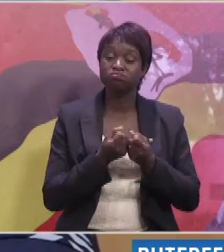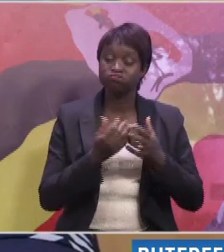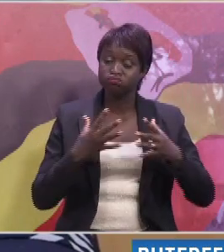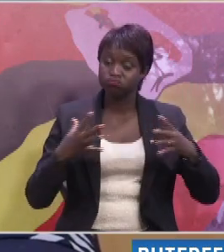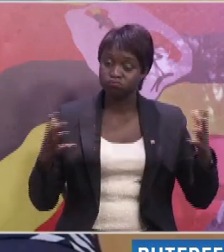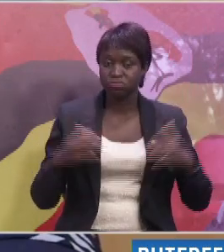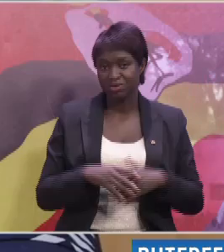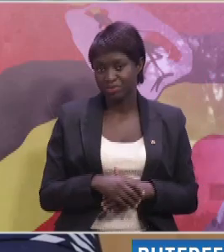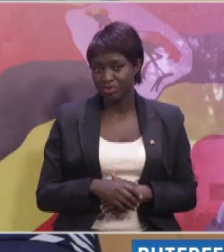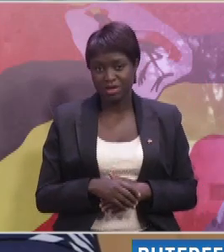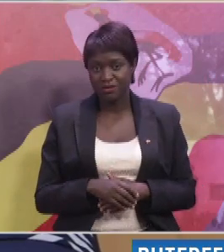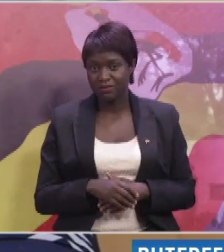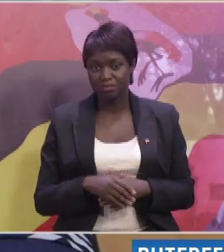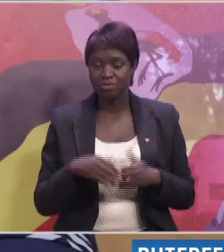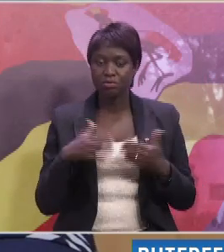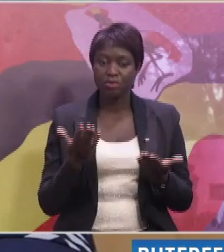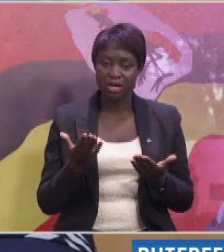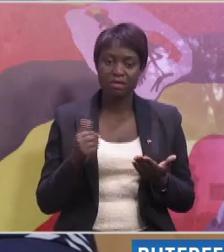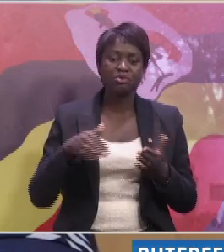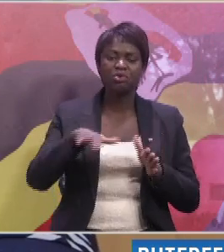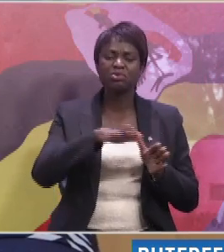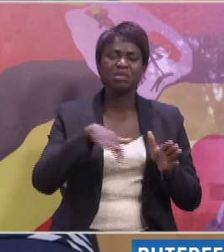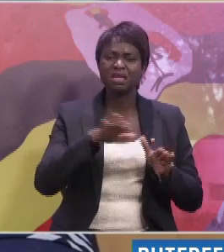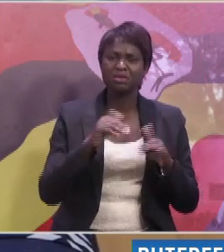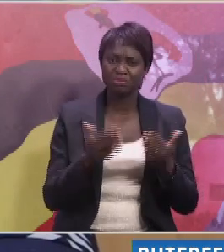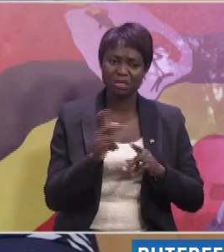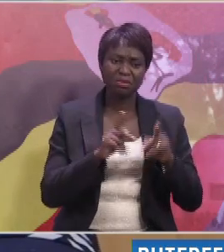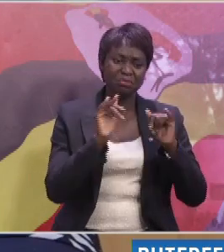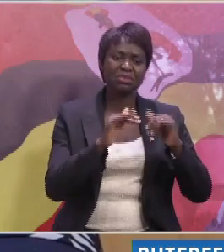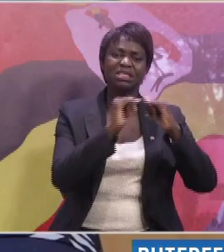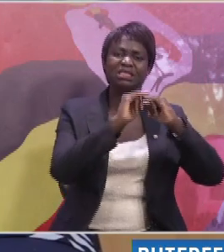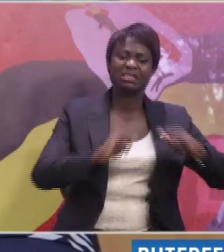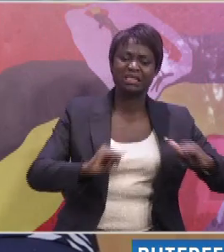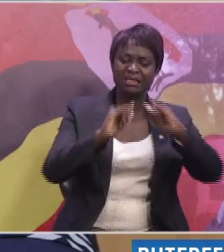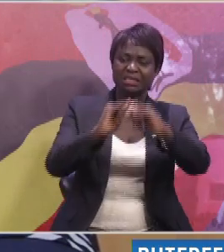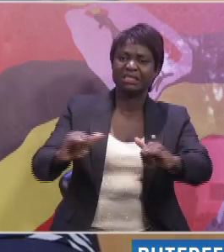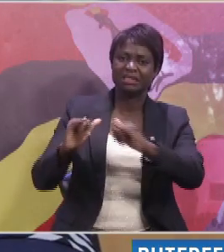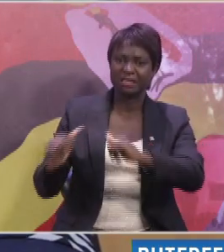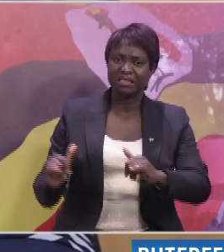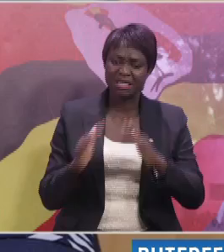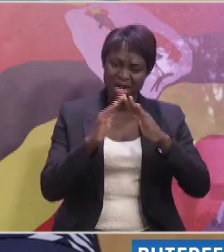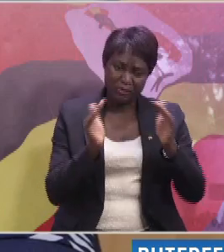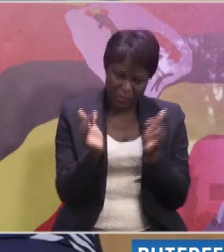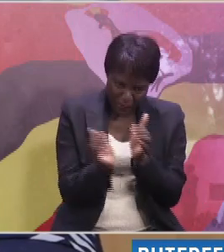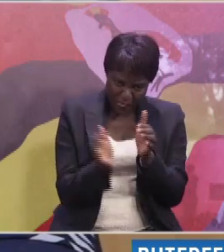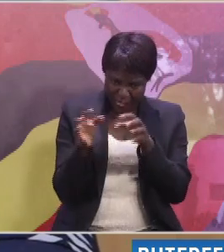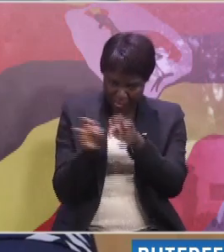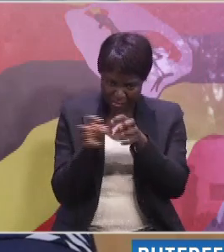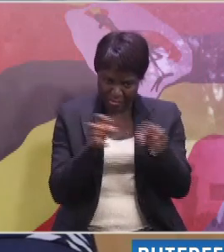the place is set up. People live in camps and they sleep in smaller houses